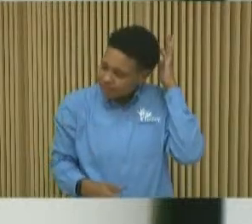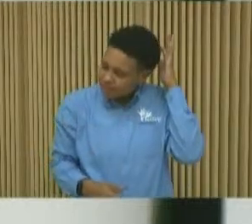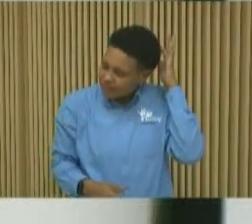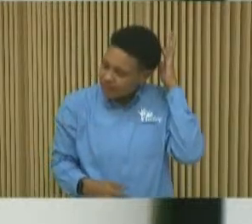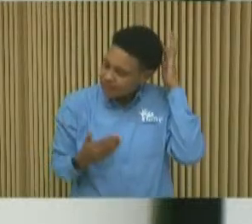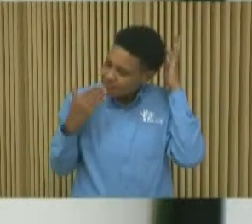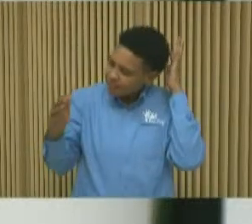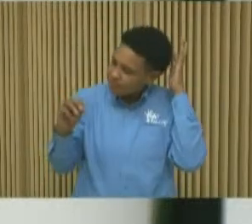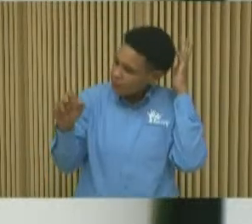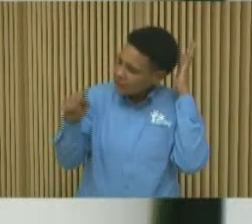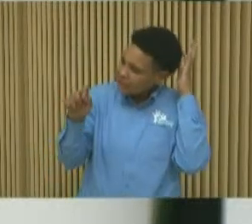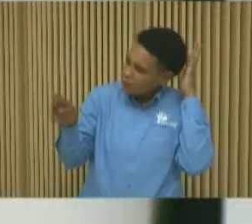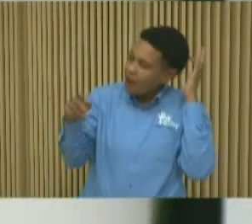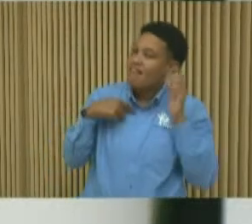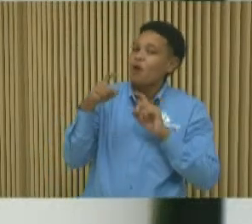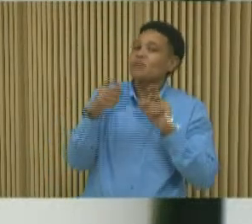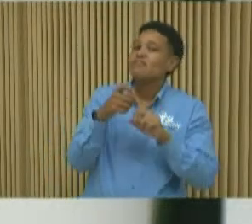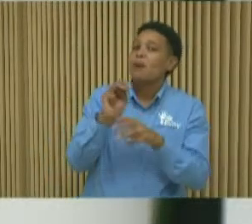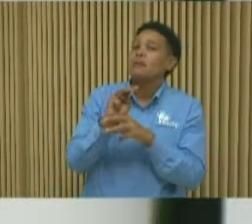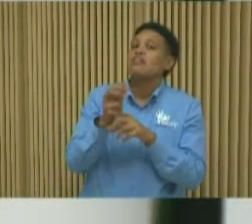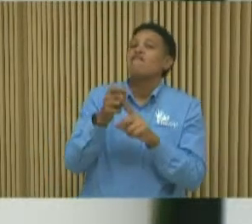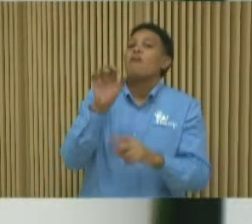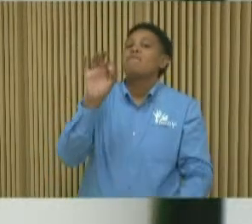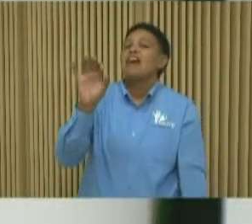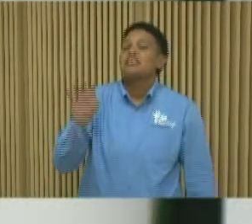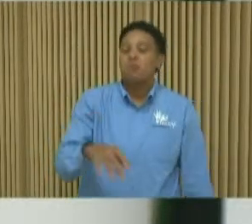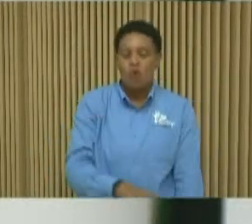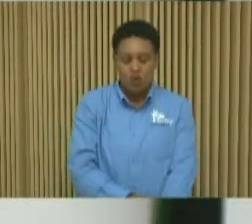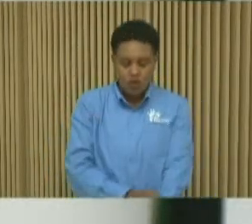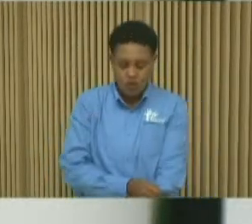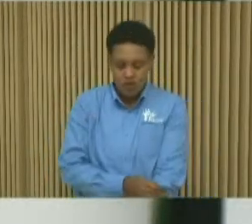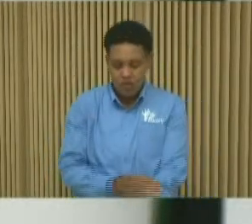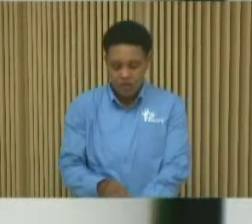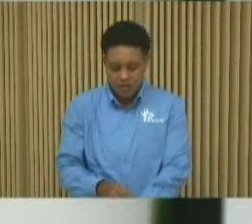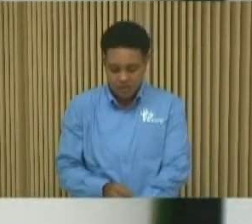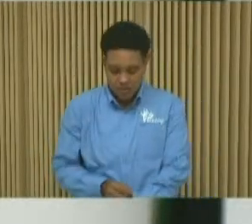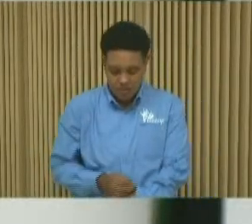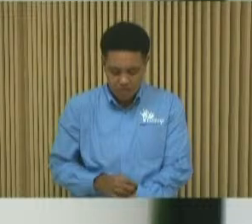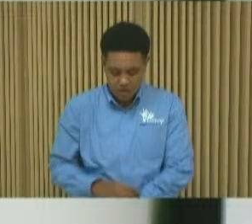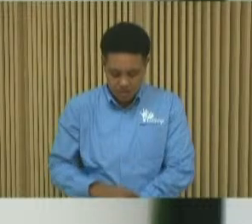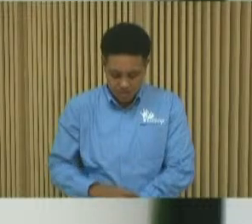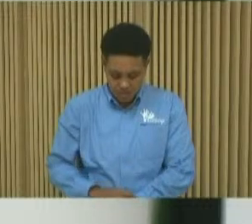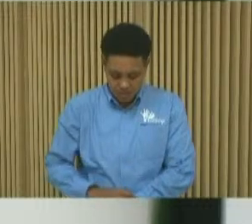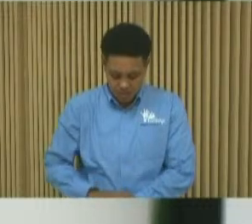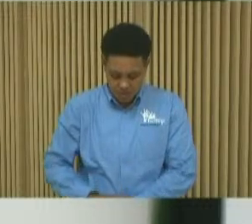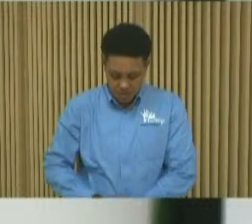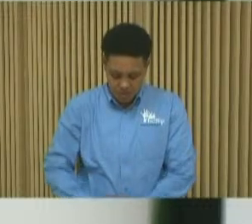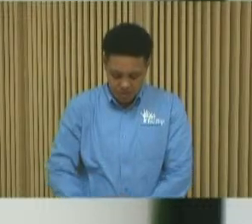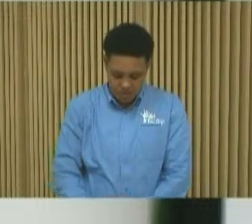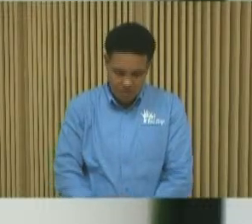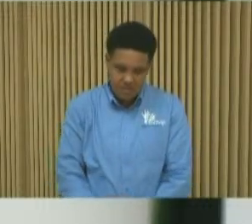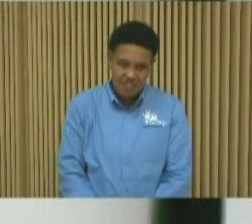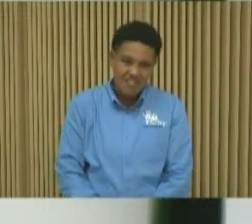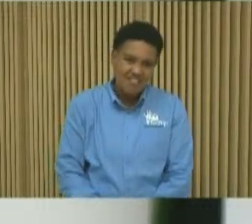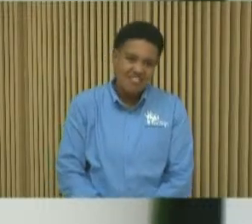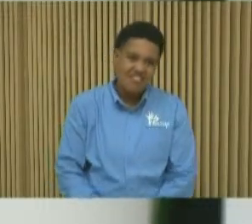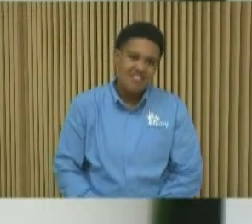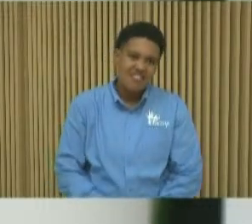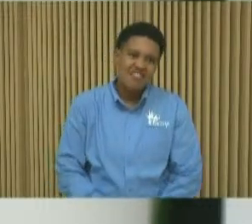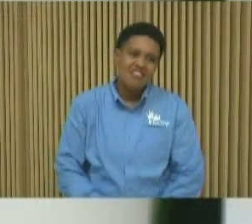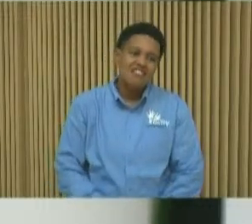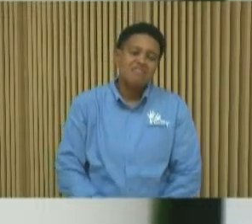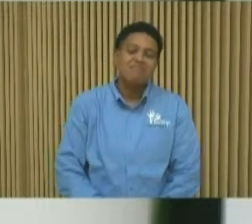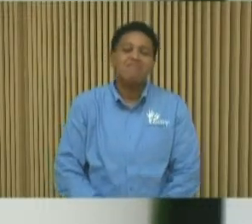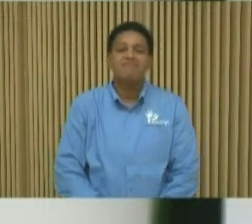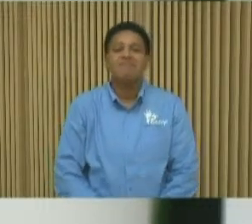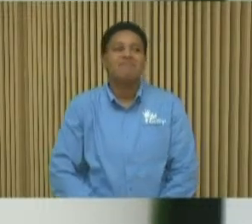for the minister coming from Facebook, from Telma Boddington. Ms. Boddington is asking,